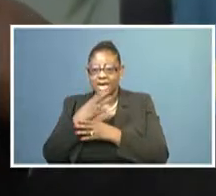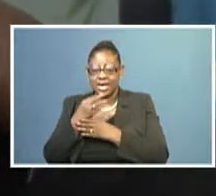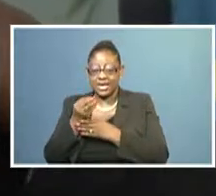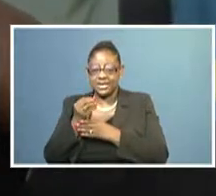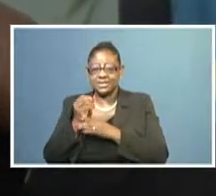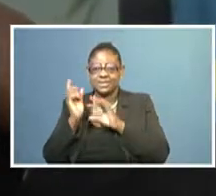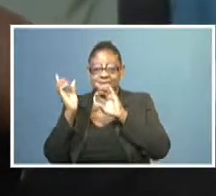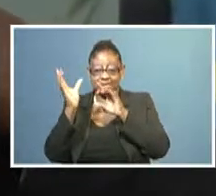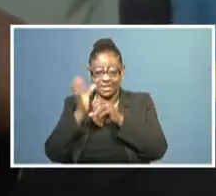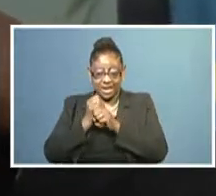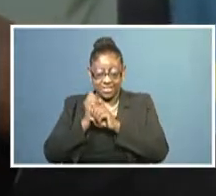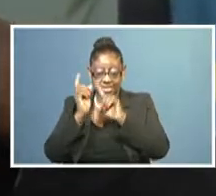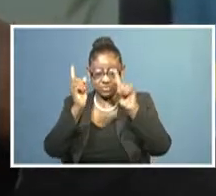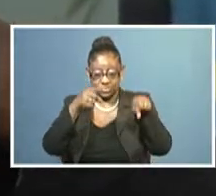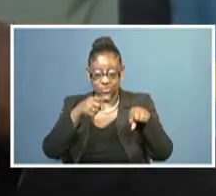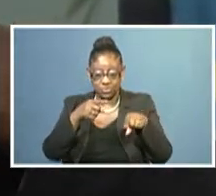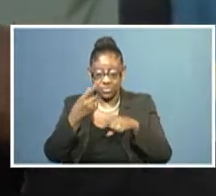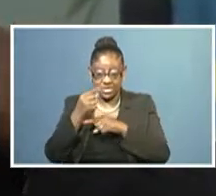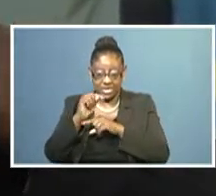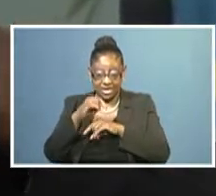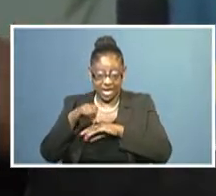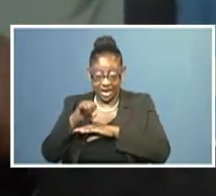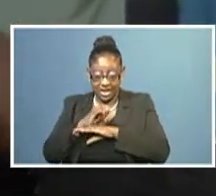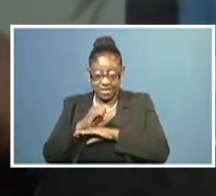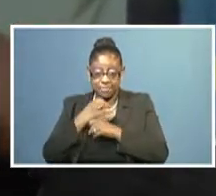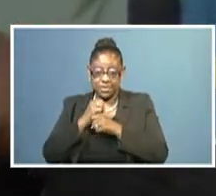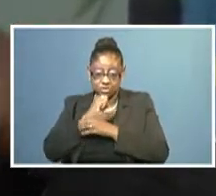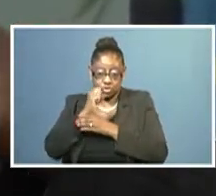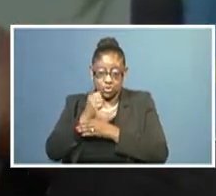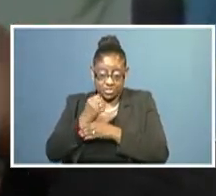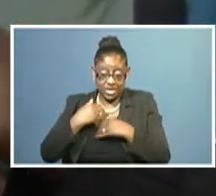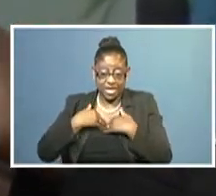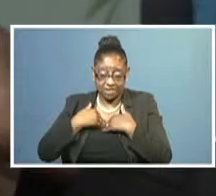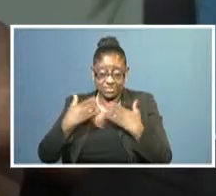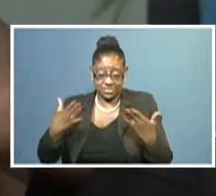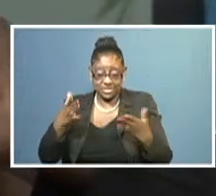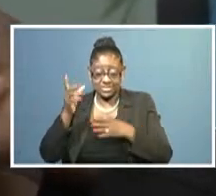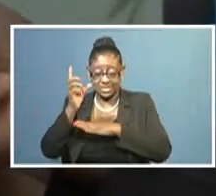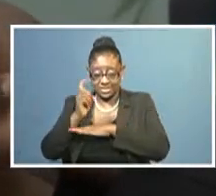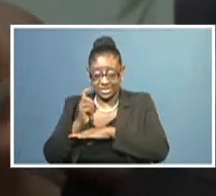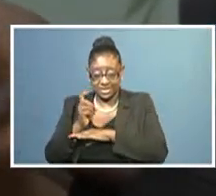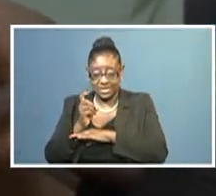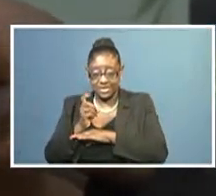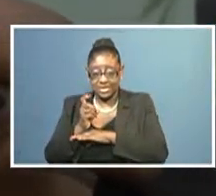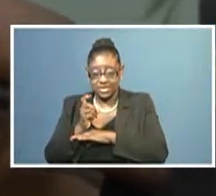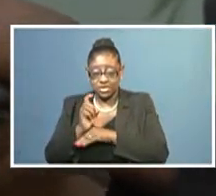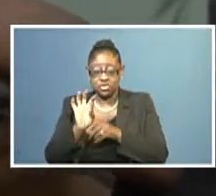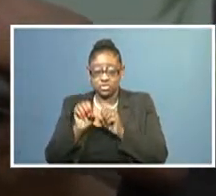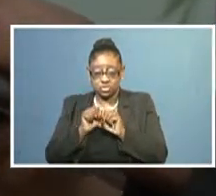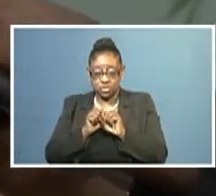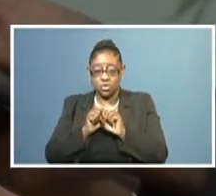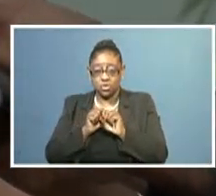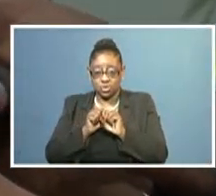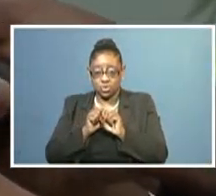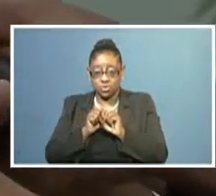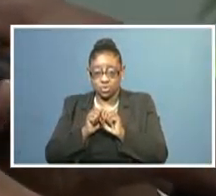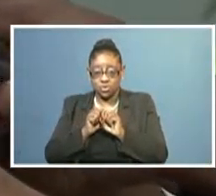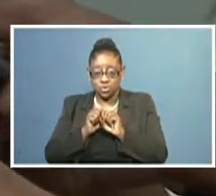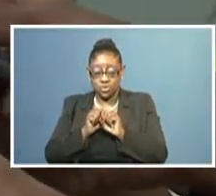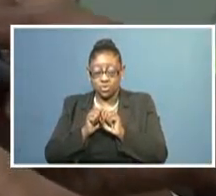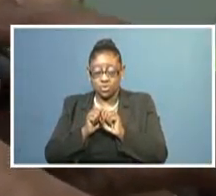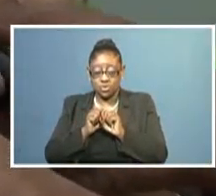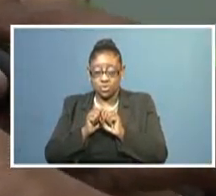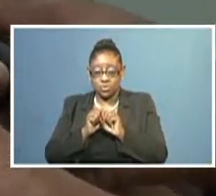them to the island, getting them paid, making sure that they have everything that they need to move. So that is a number of